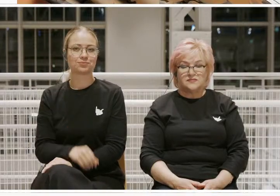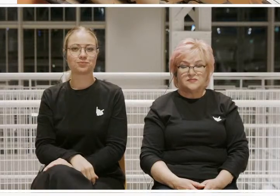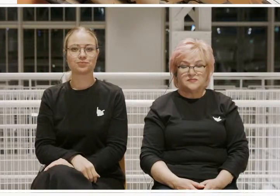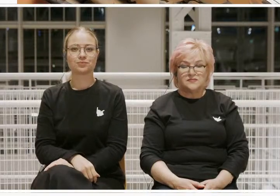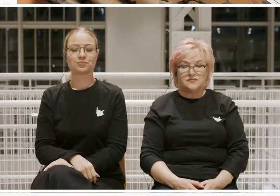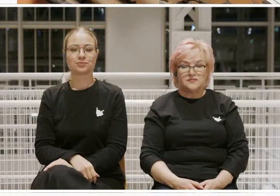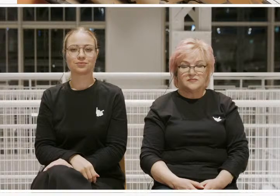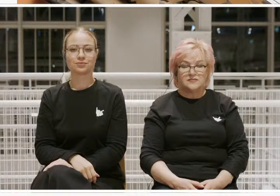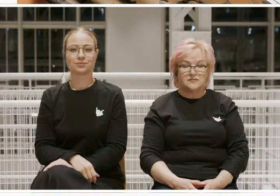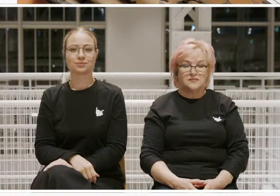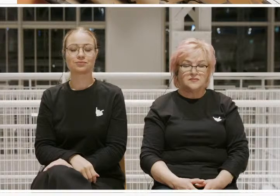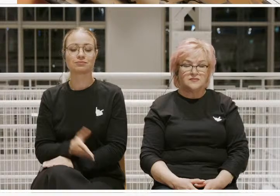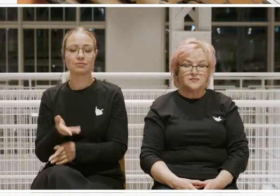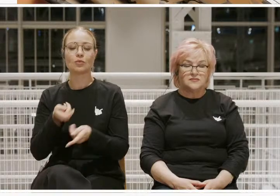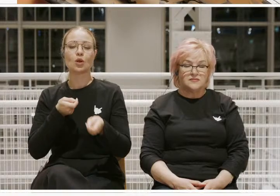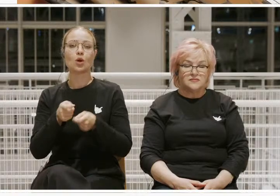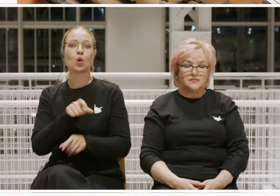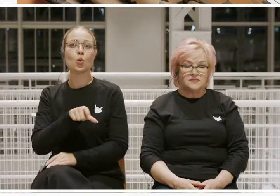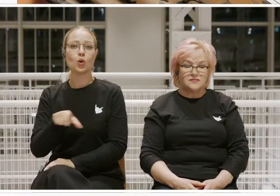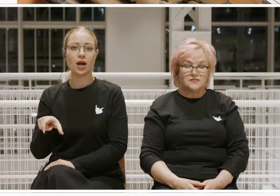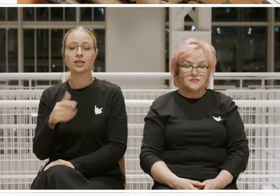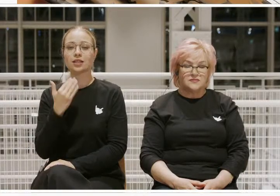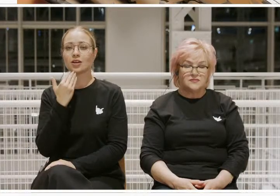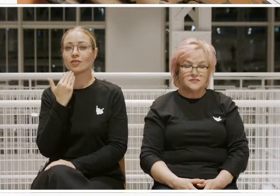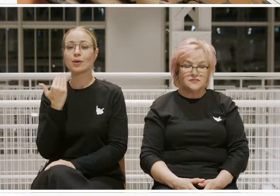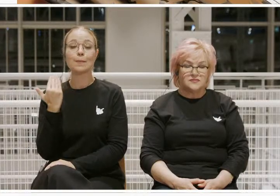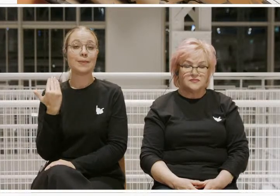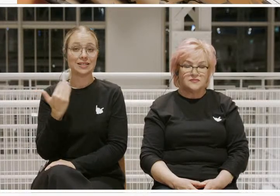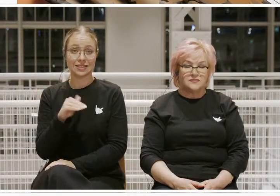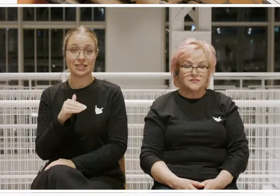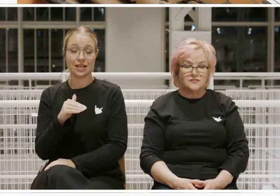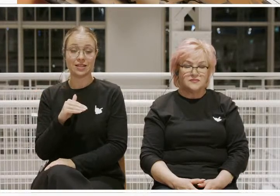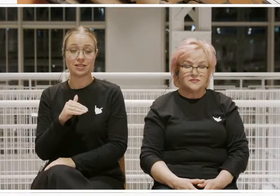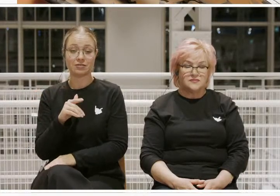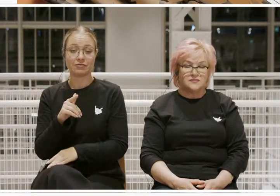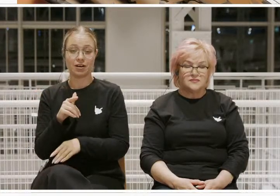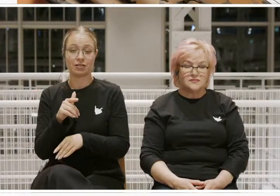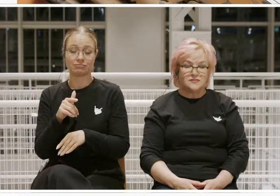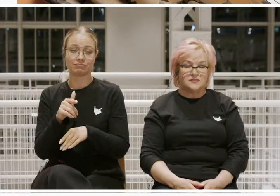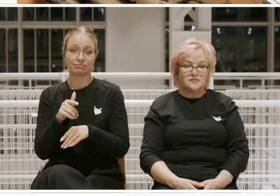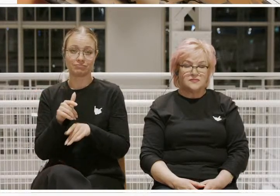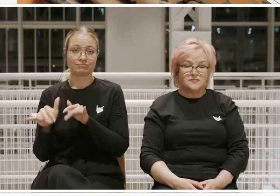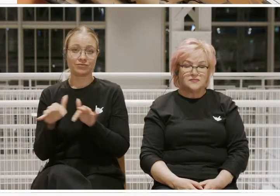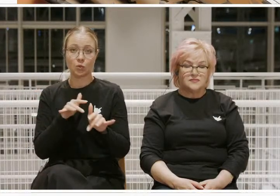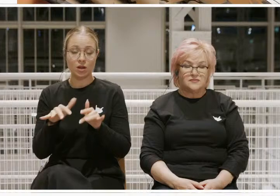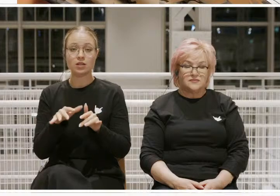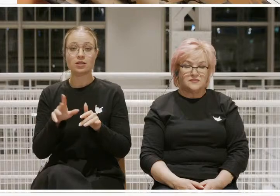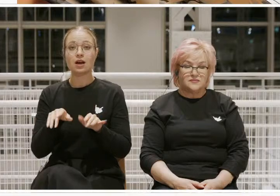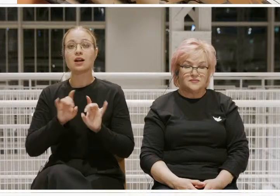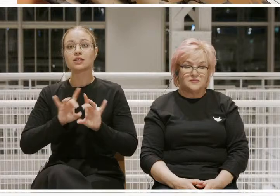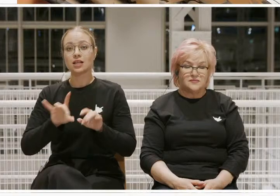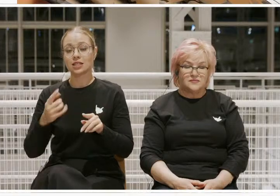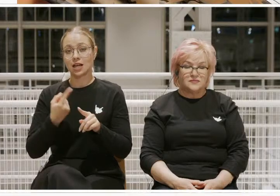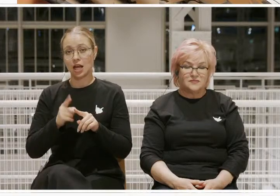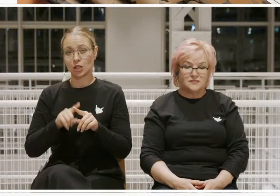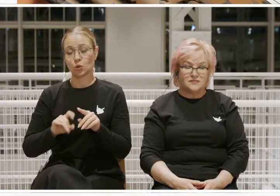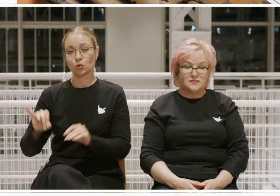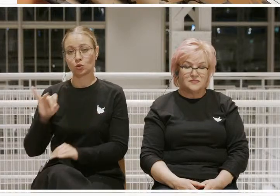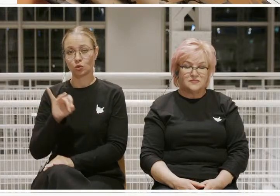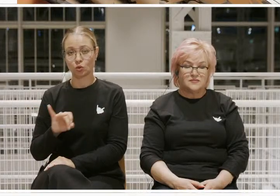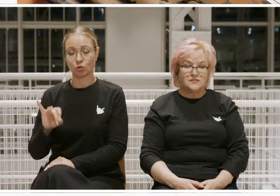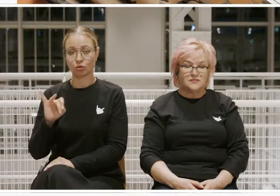the last edition heard this story from the team of Hrant Dink Foundation, they got